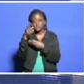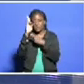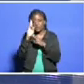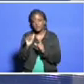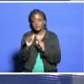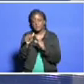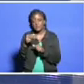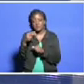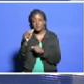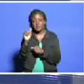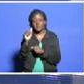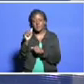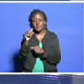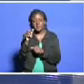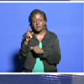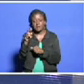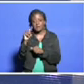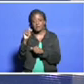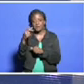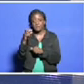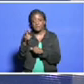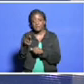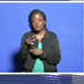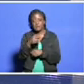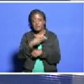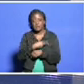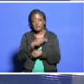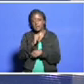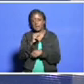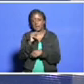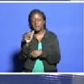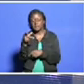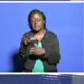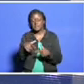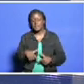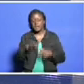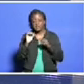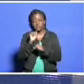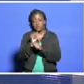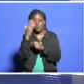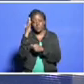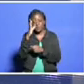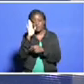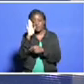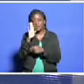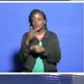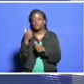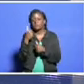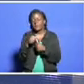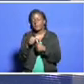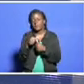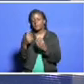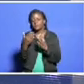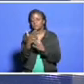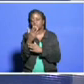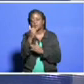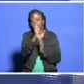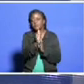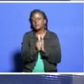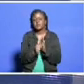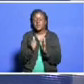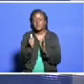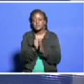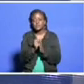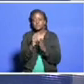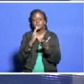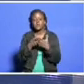Hanna, whose life work will be remembered throughout the ages. Al Jazeera's Munnings reports tonight on Hanna's final trek from